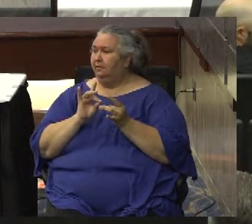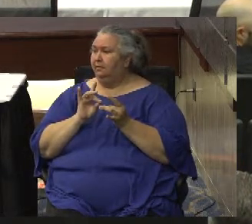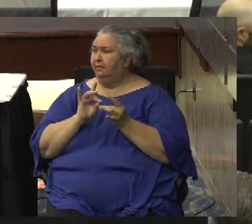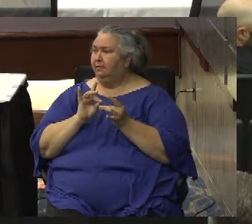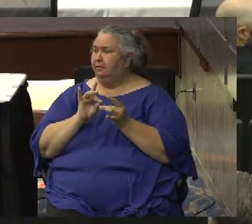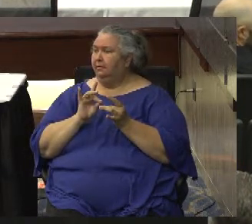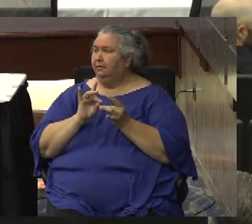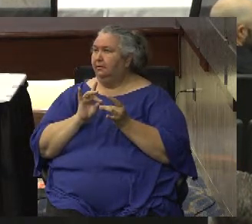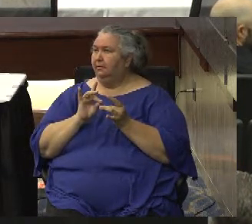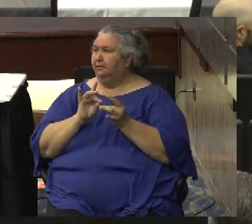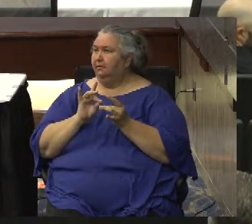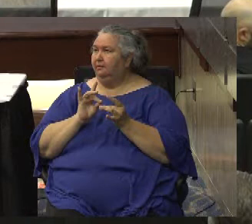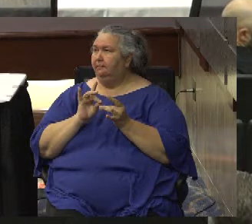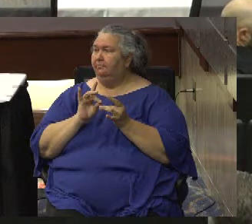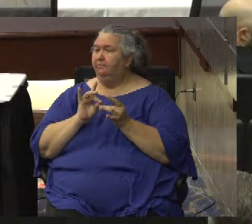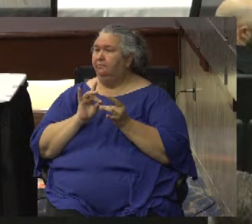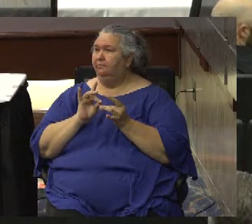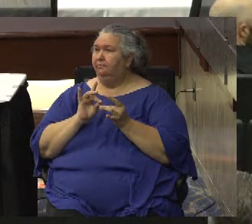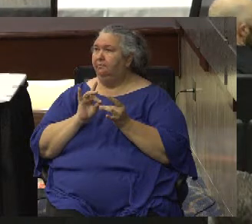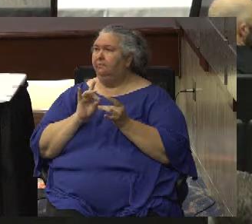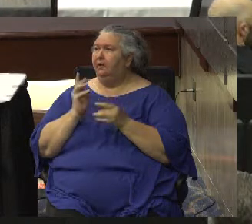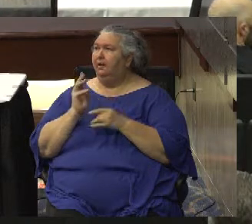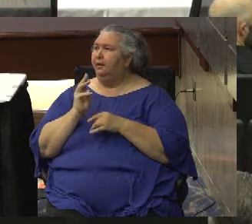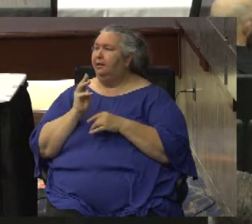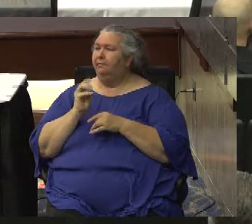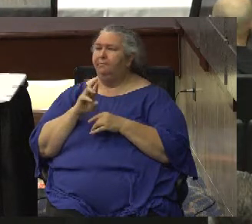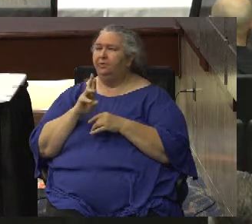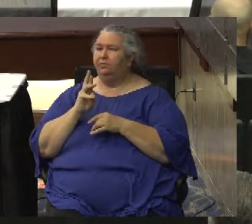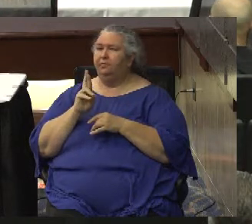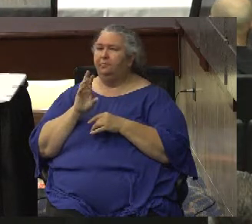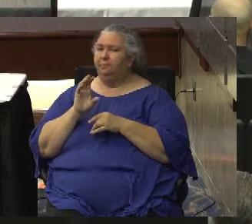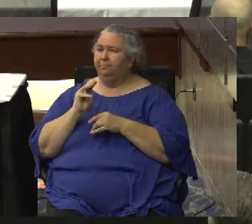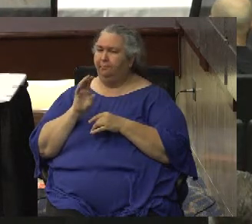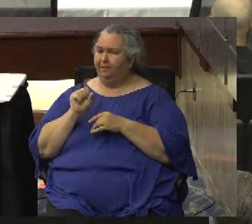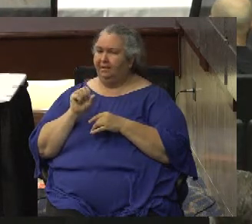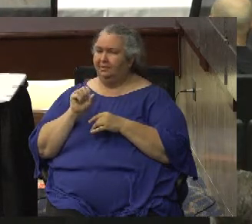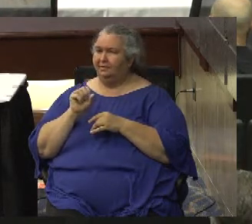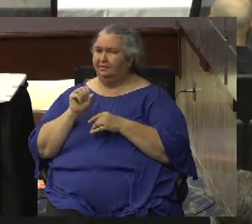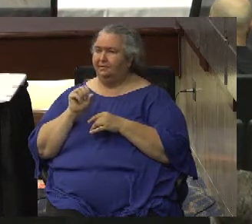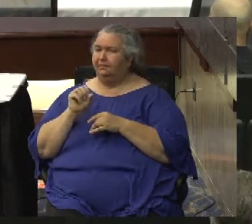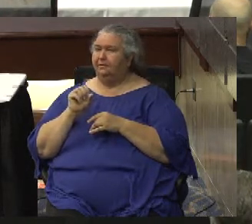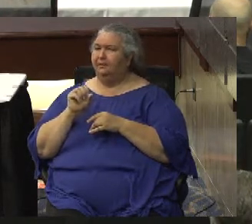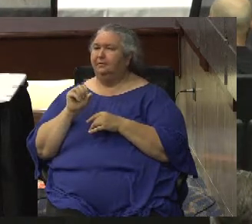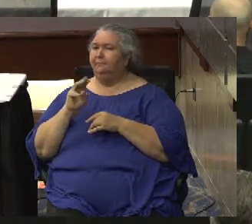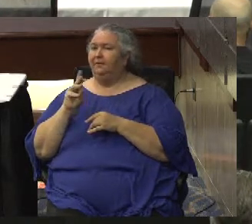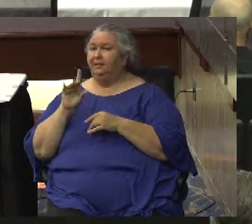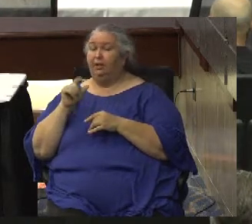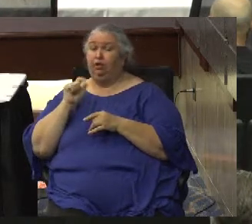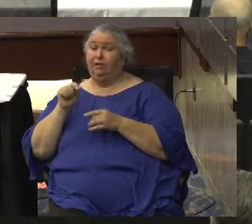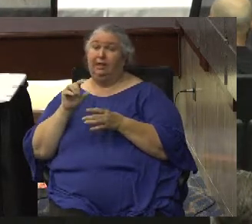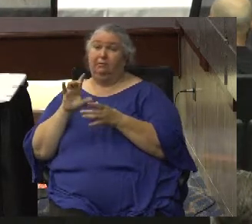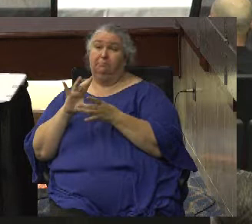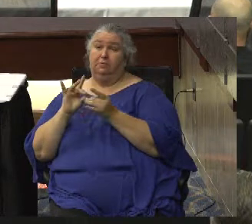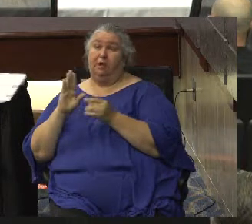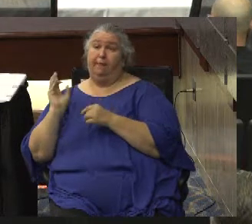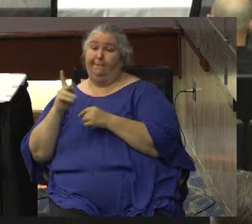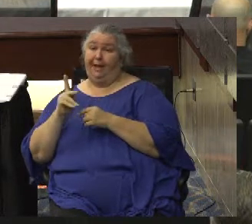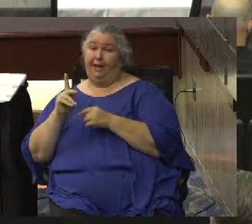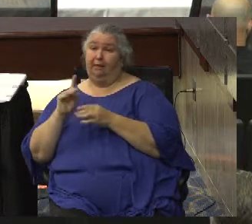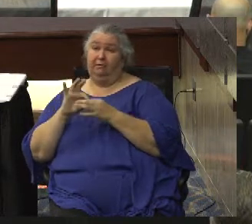matter? Mr. and Ms. Mandela, you get a brief rebuttal if you'd like to, but no obligation to do so.